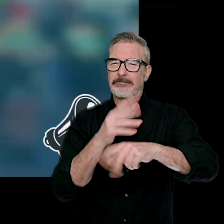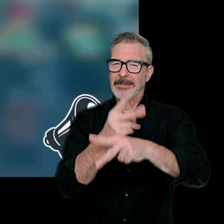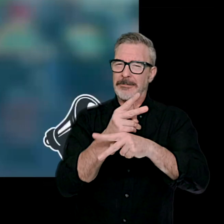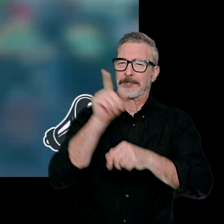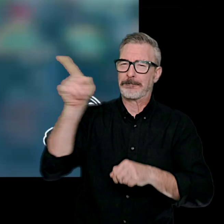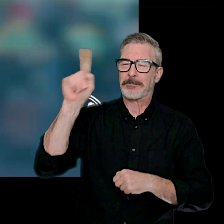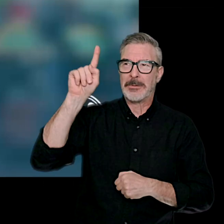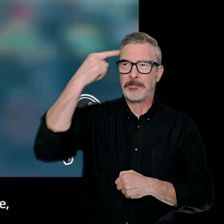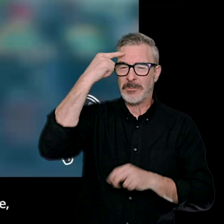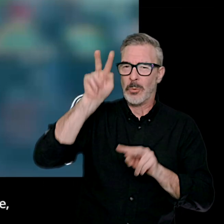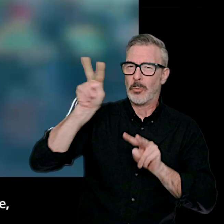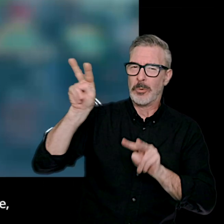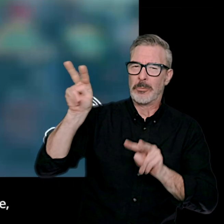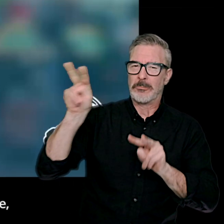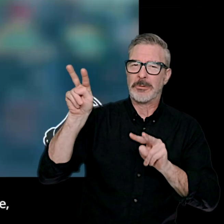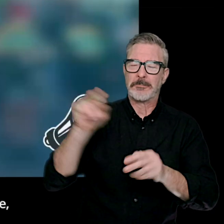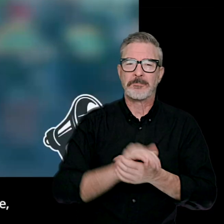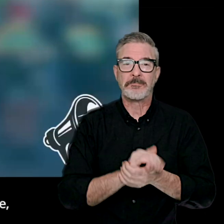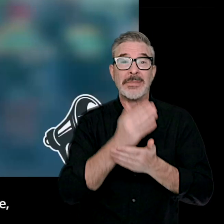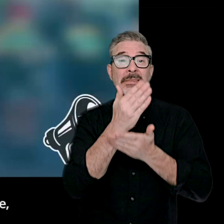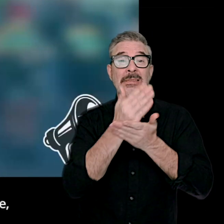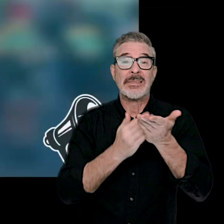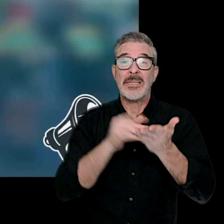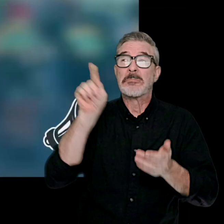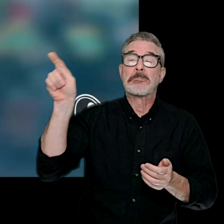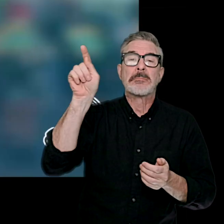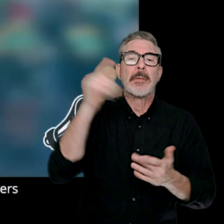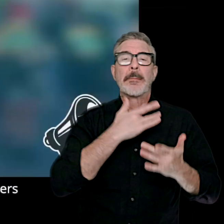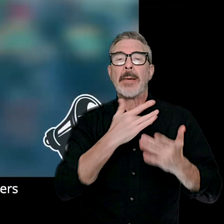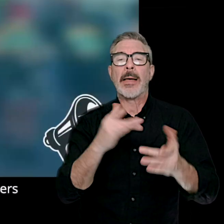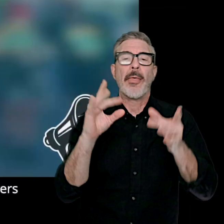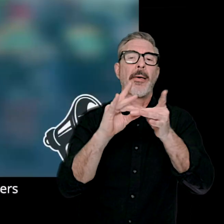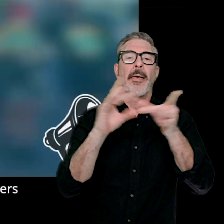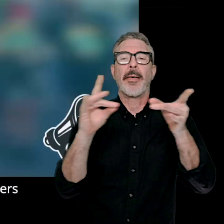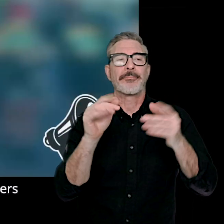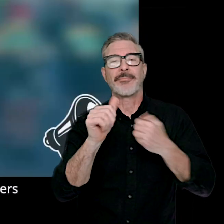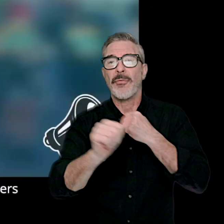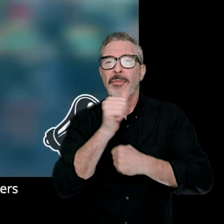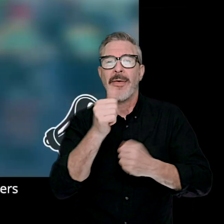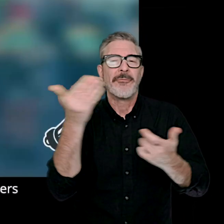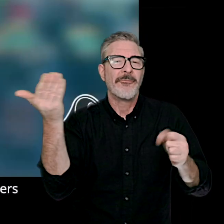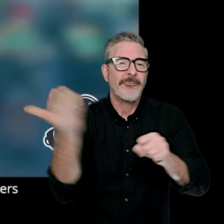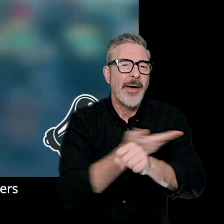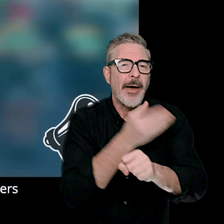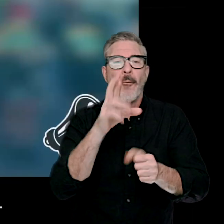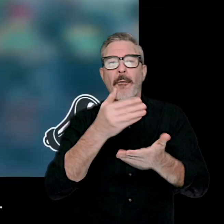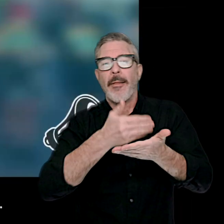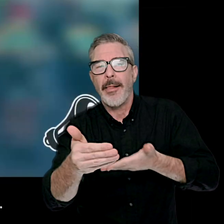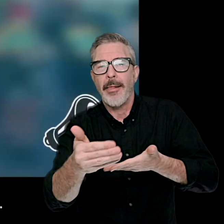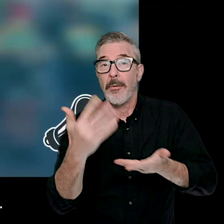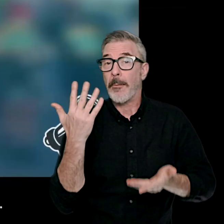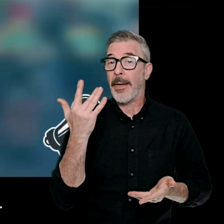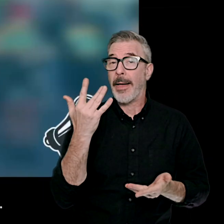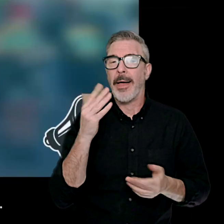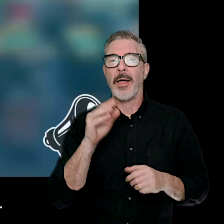When it comes to termination or compensation for length of service, it's important to watch out for employers who threaten to fire you